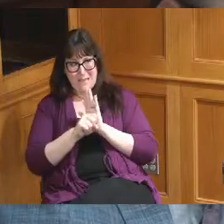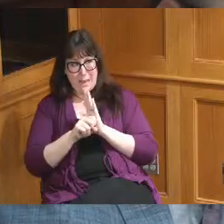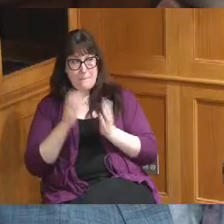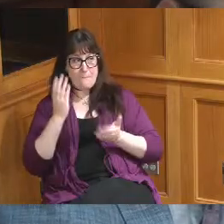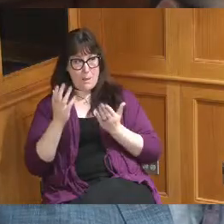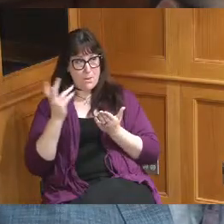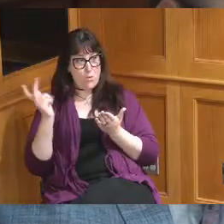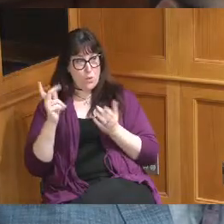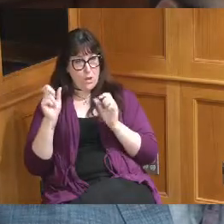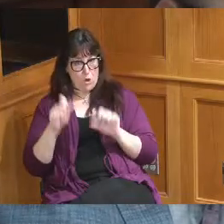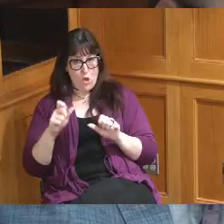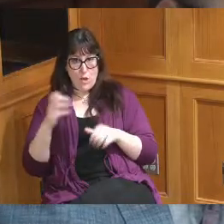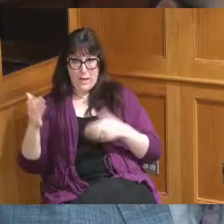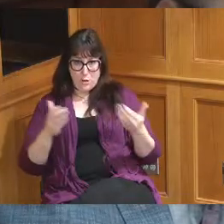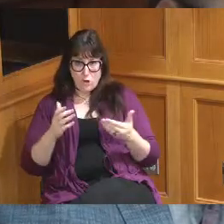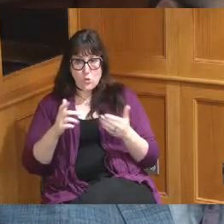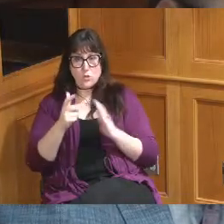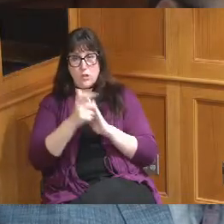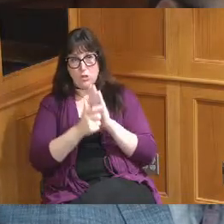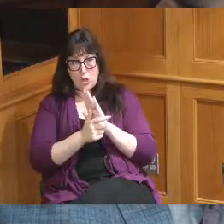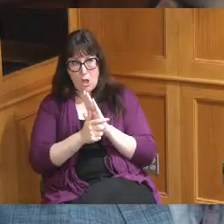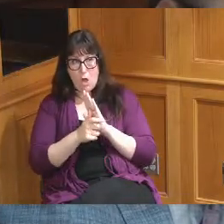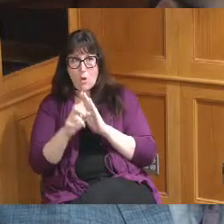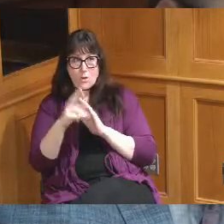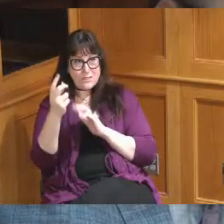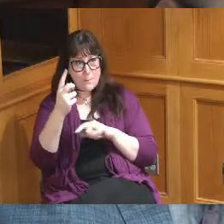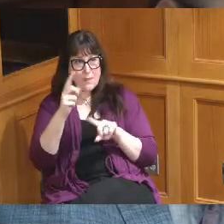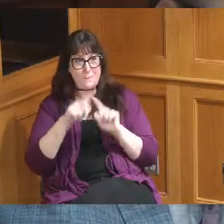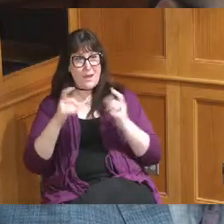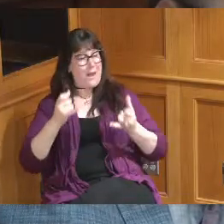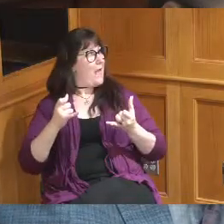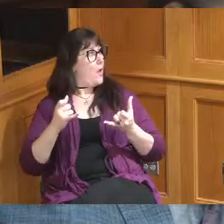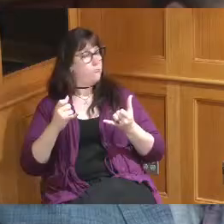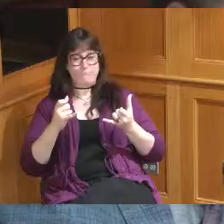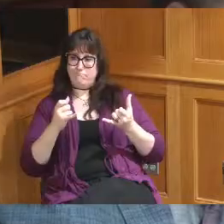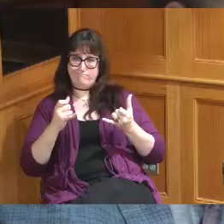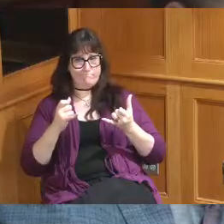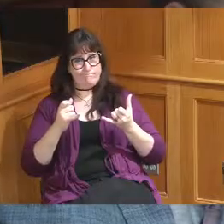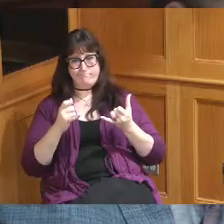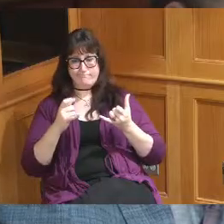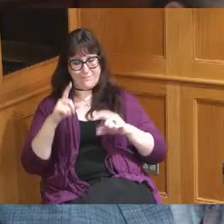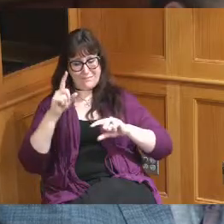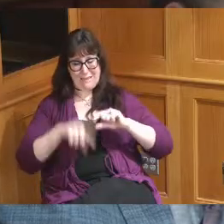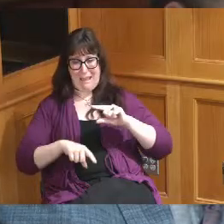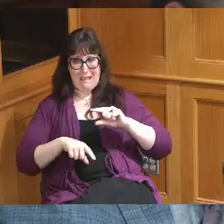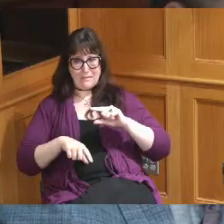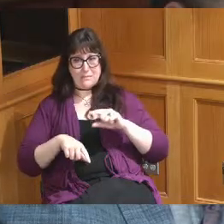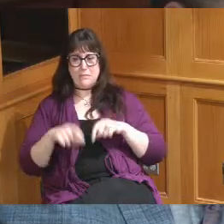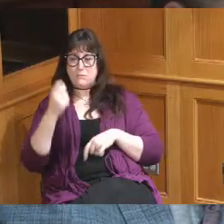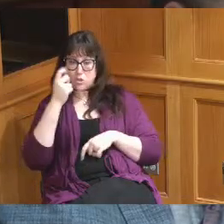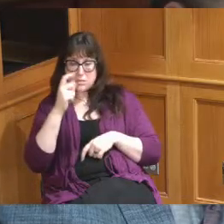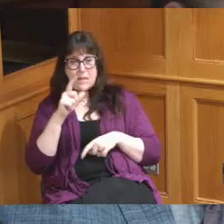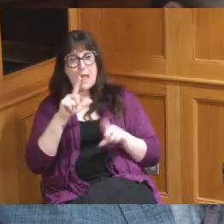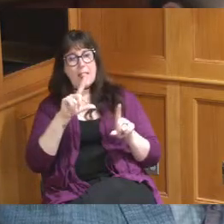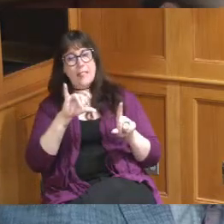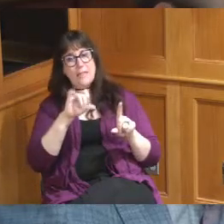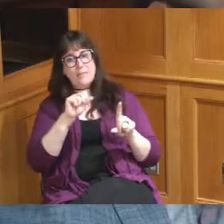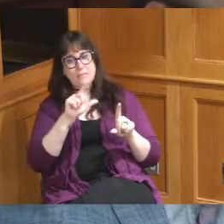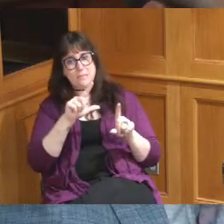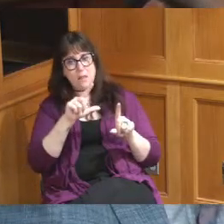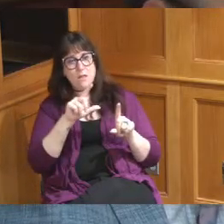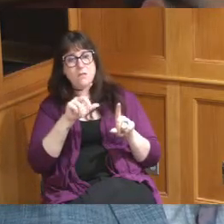have tried to introduce a state law, but now we can't. I understand Senator Cecil Thomas is working on that, and